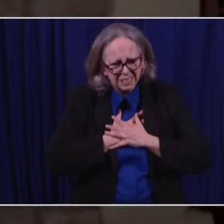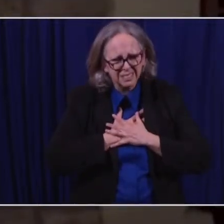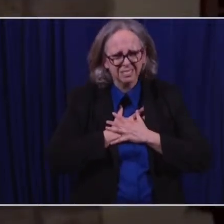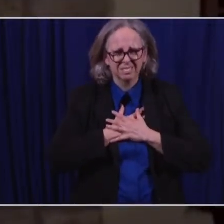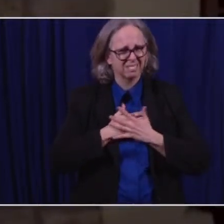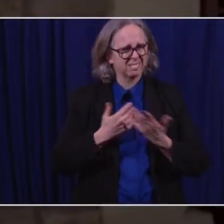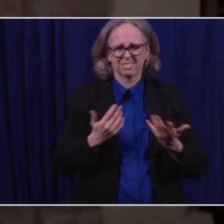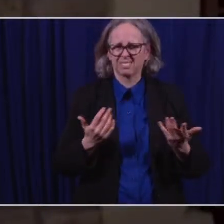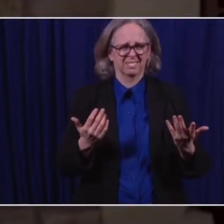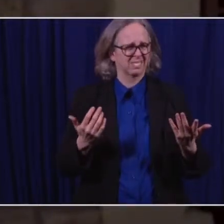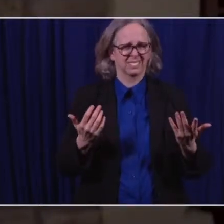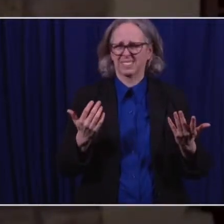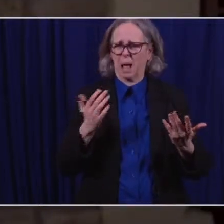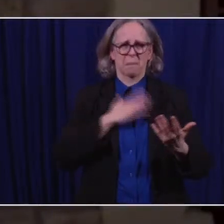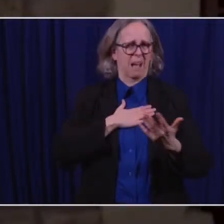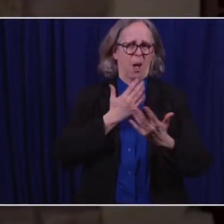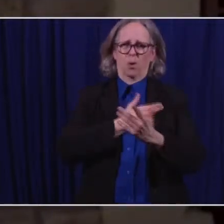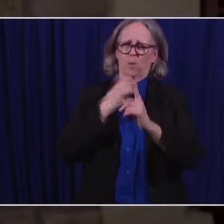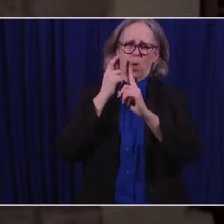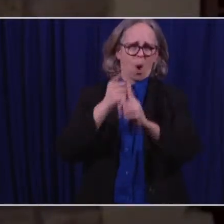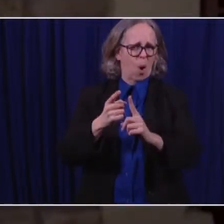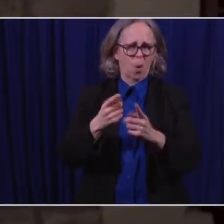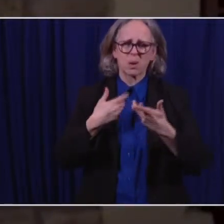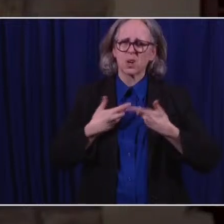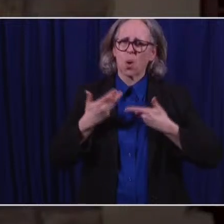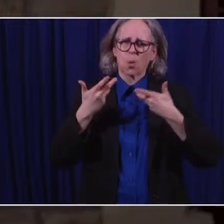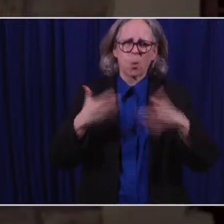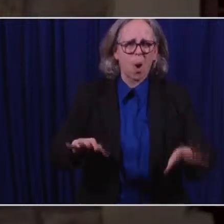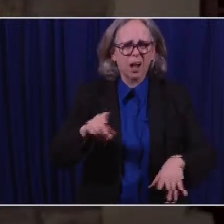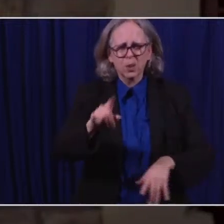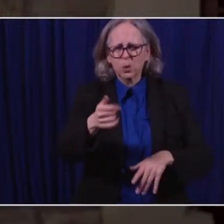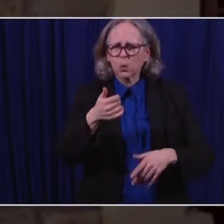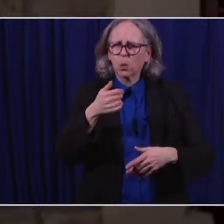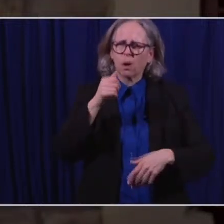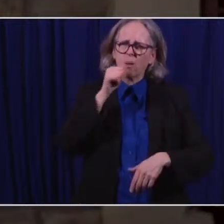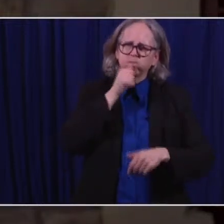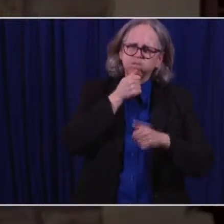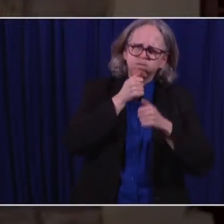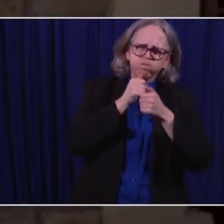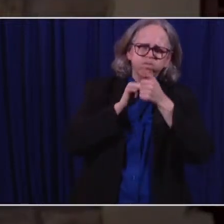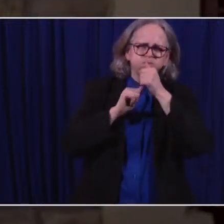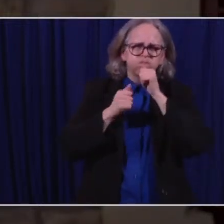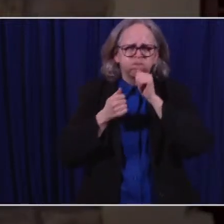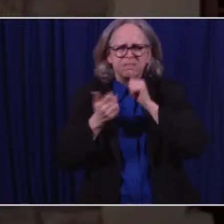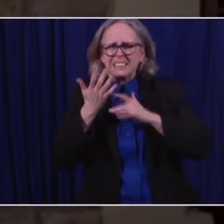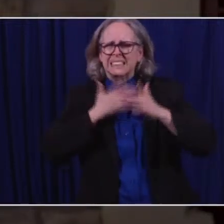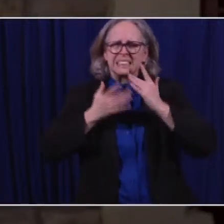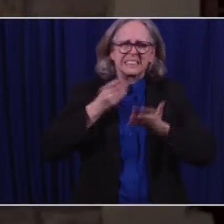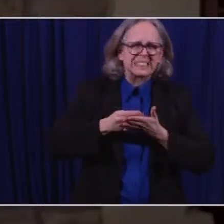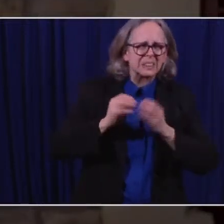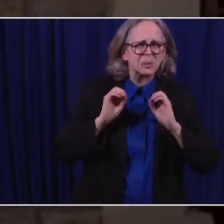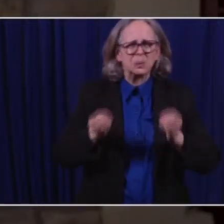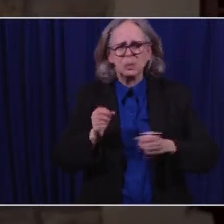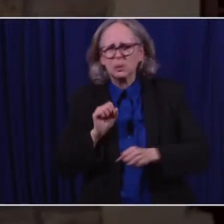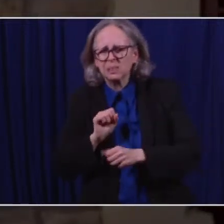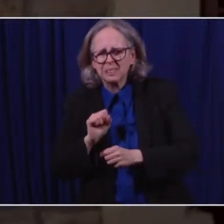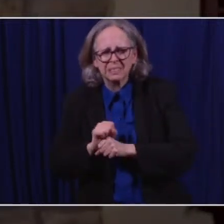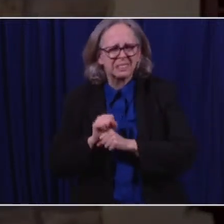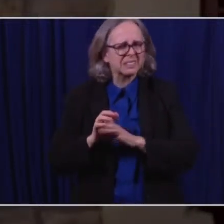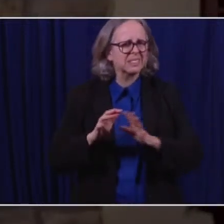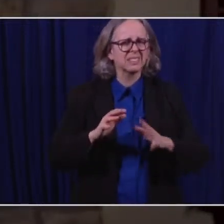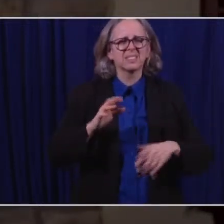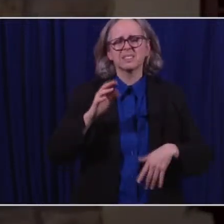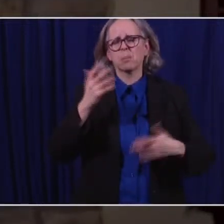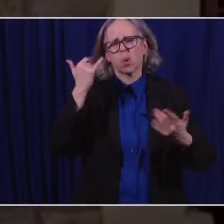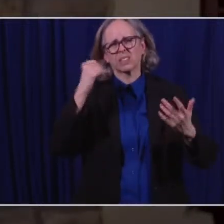see. We can talk about not being in the cloud. We can talk about going from 400 people to, I